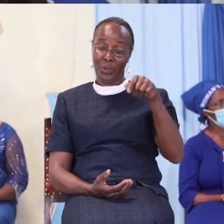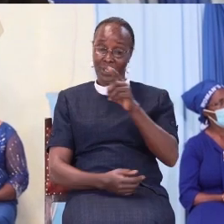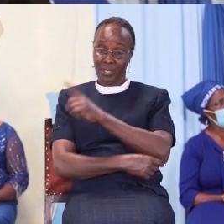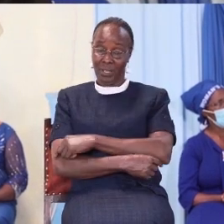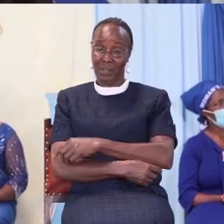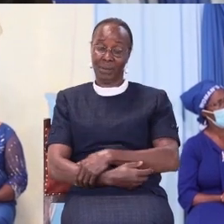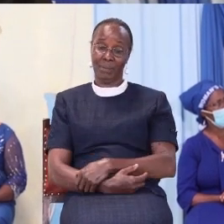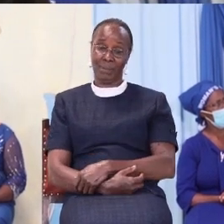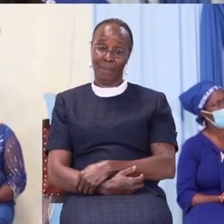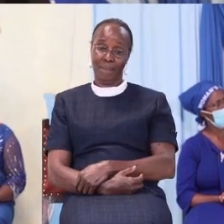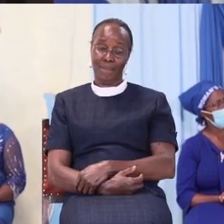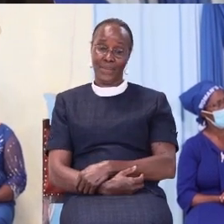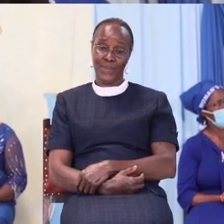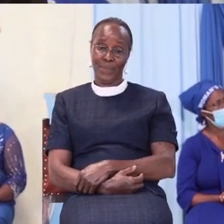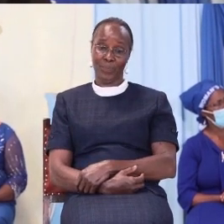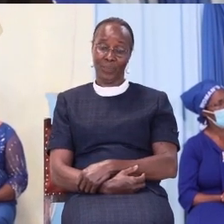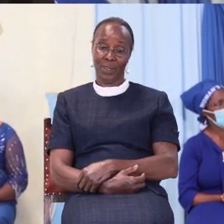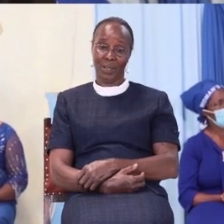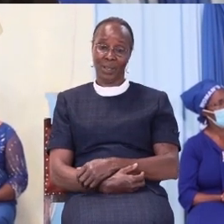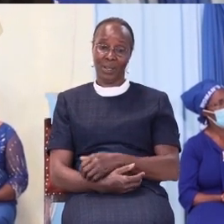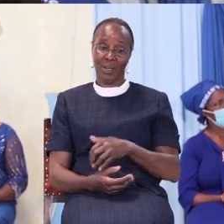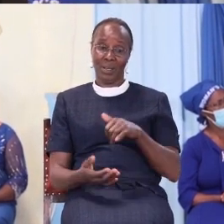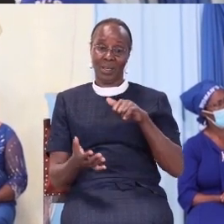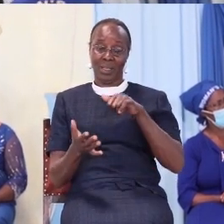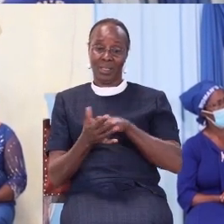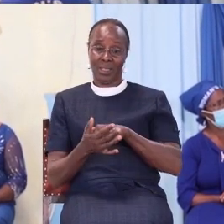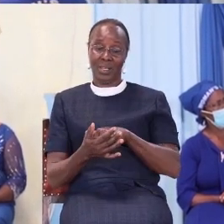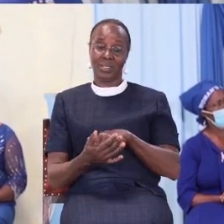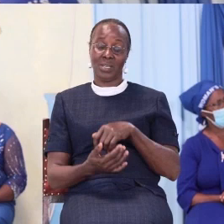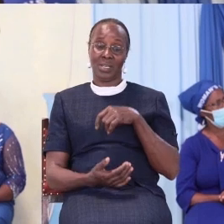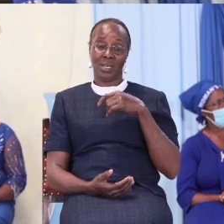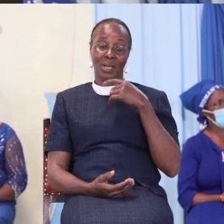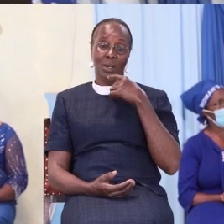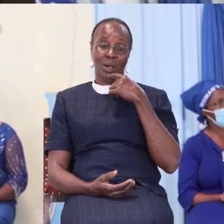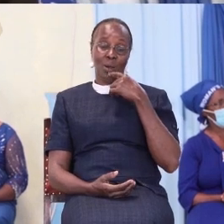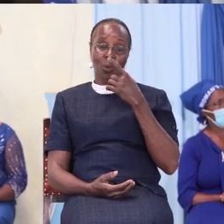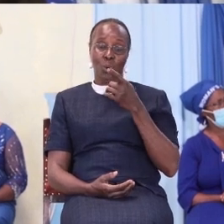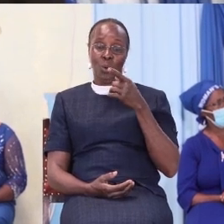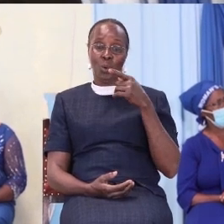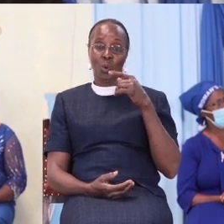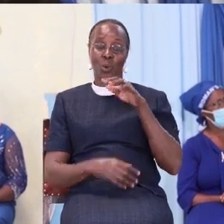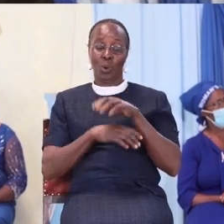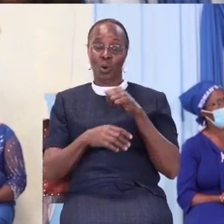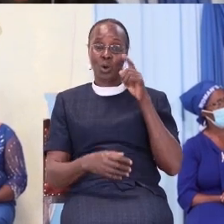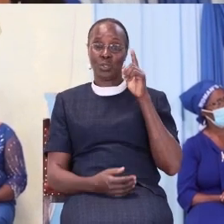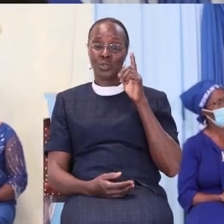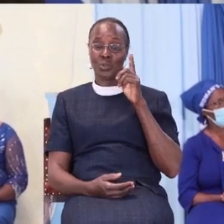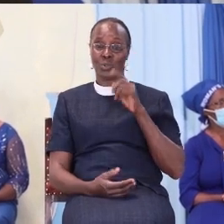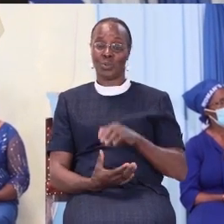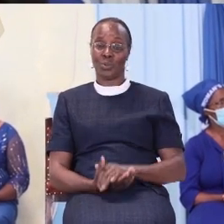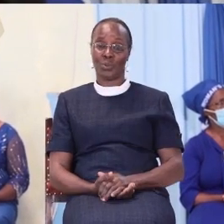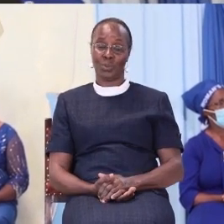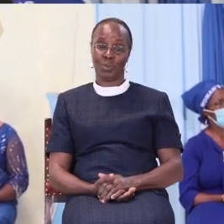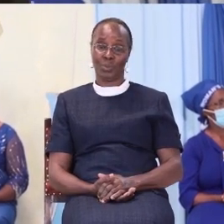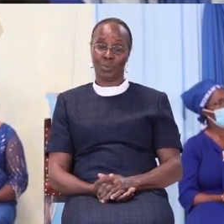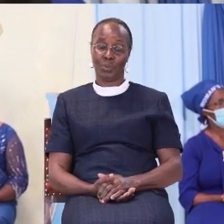that he who goes over before you as a devouring